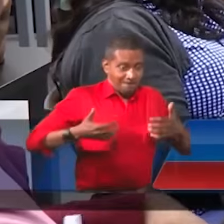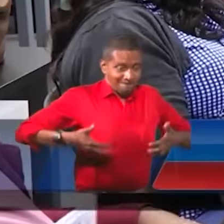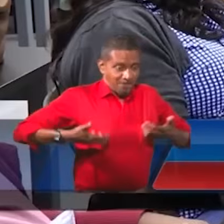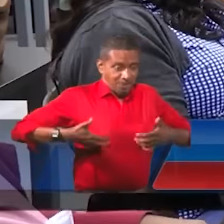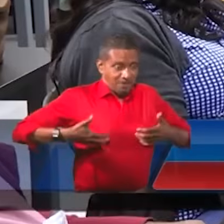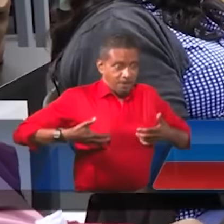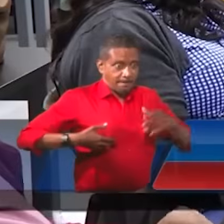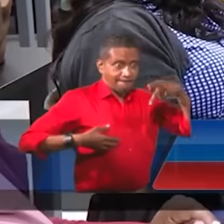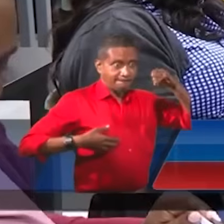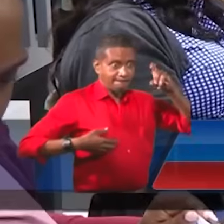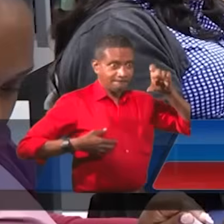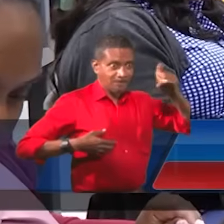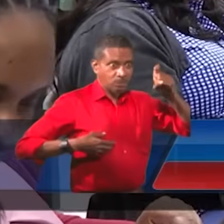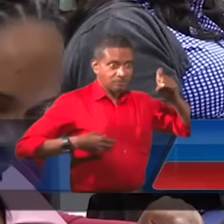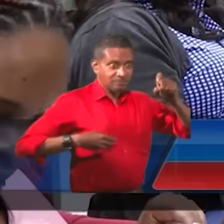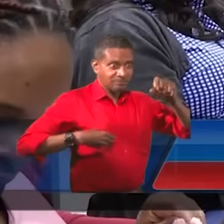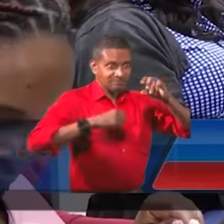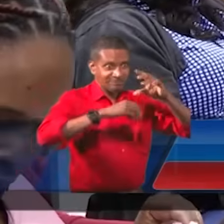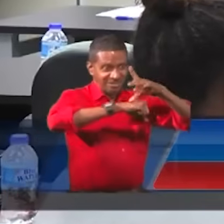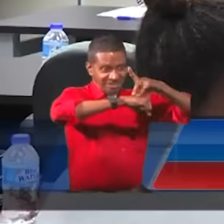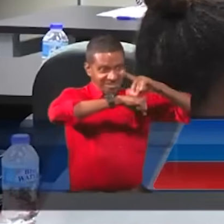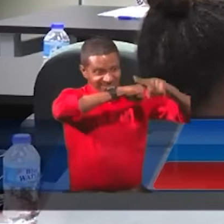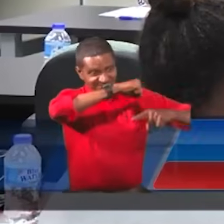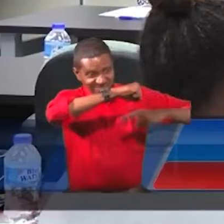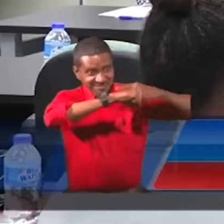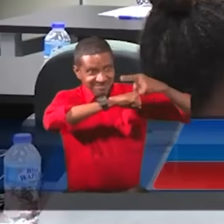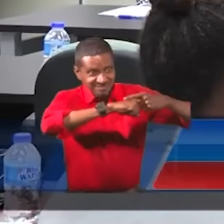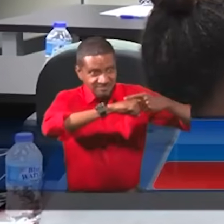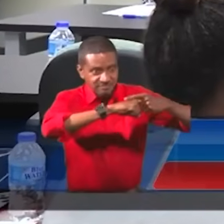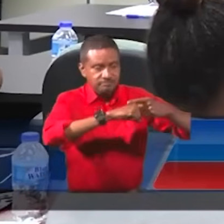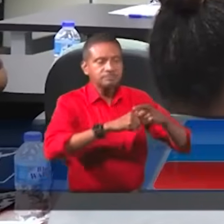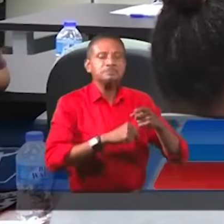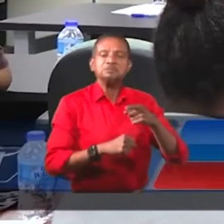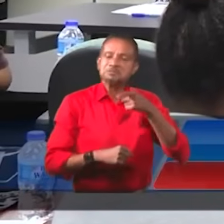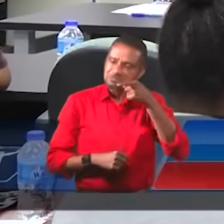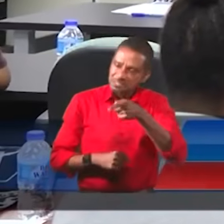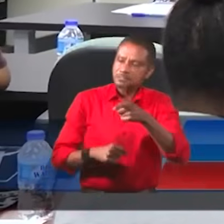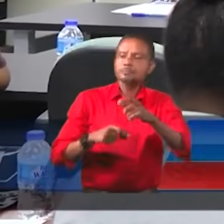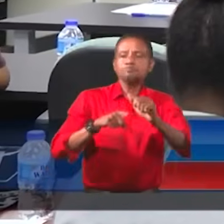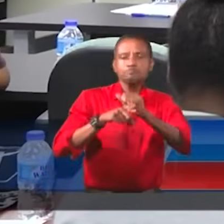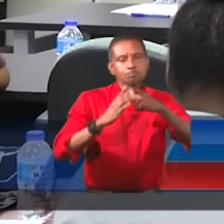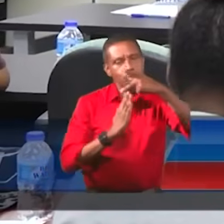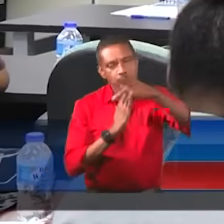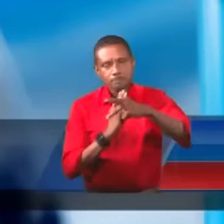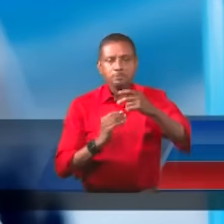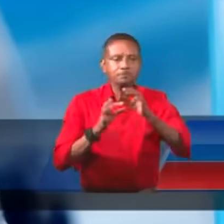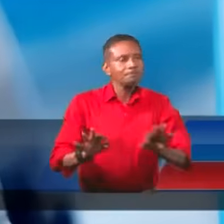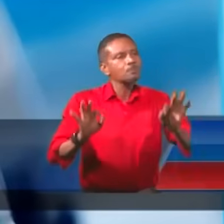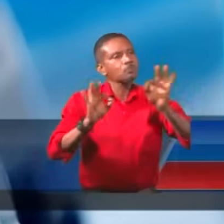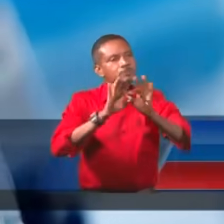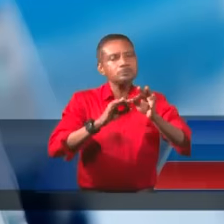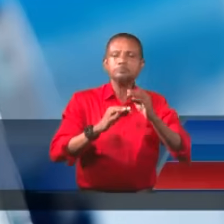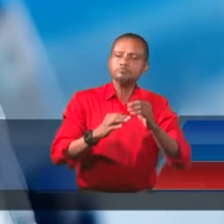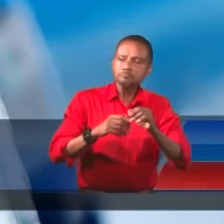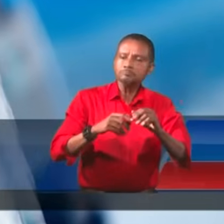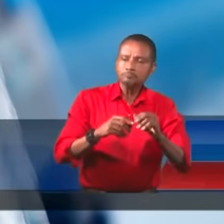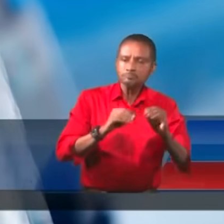internationally, the training came at the right time. And while Trinidad and Tobago was praised for their successes in